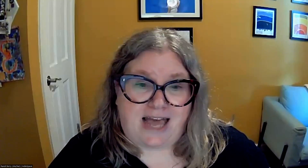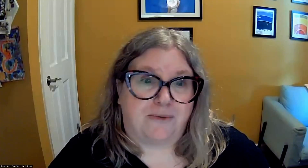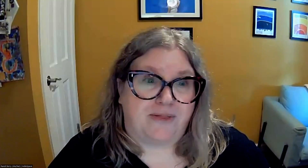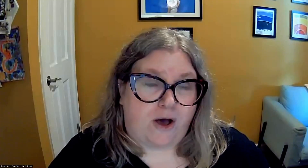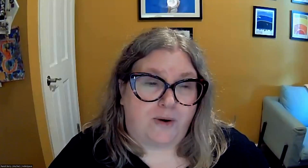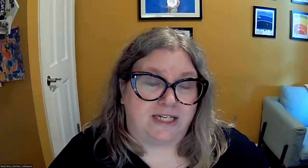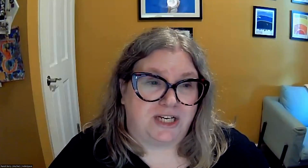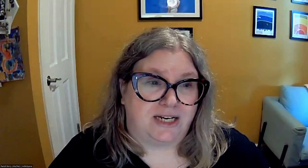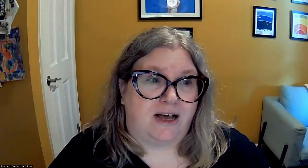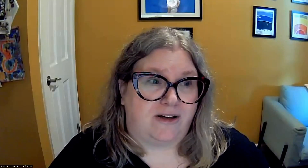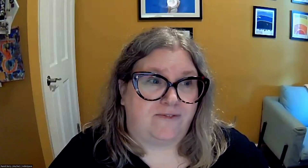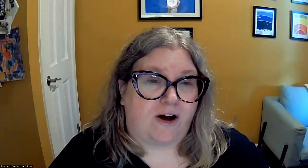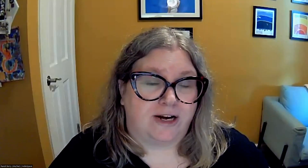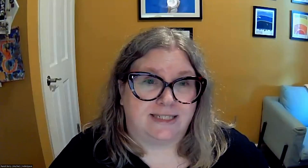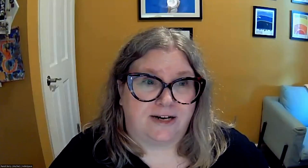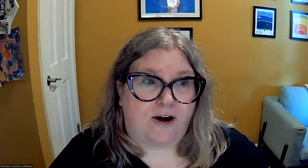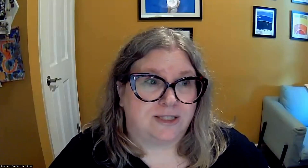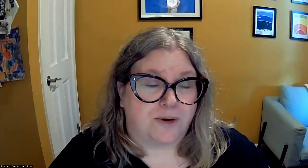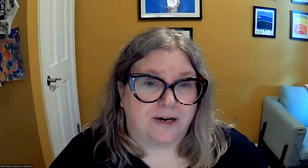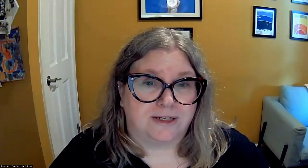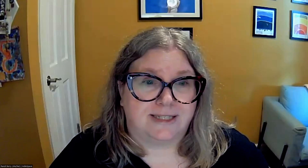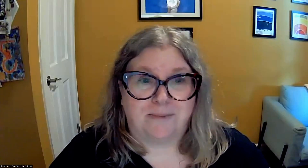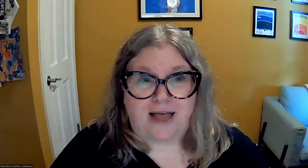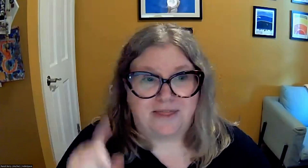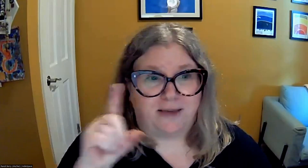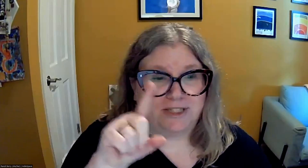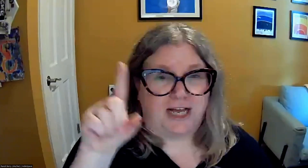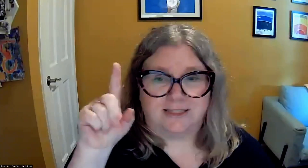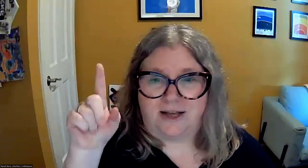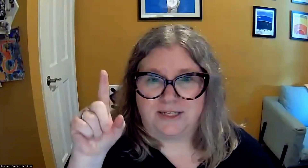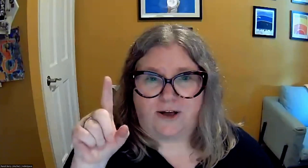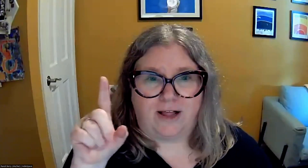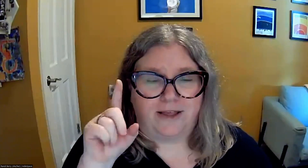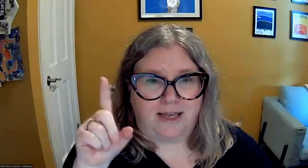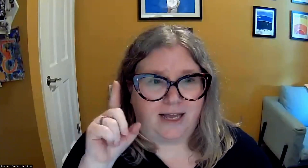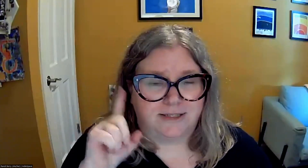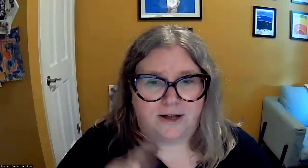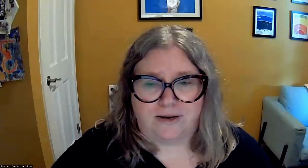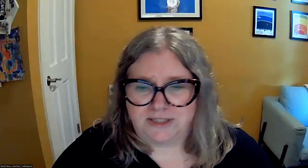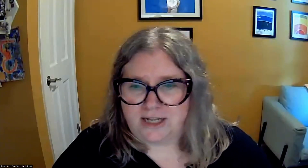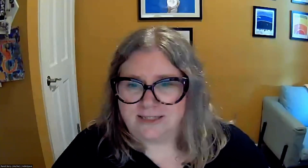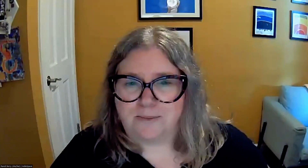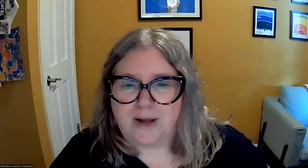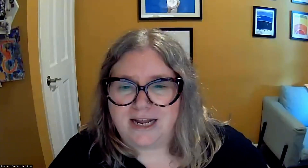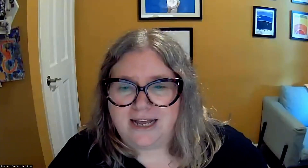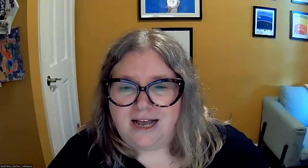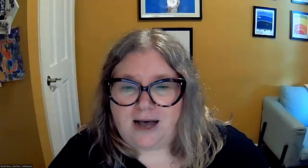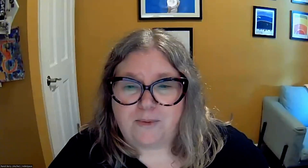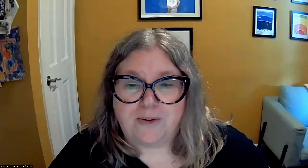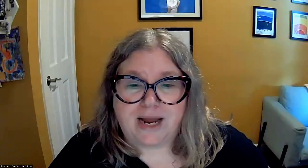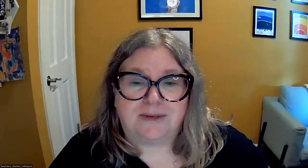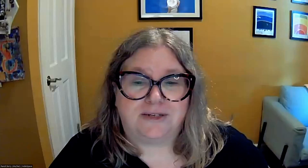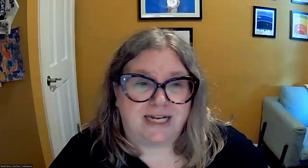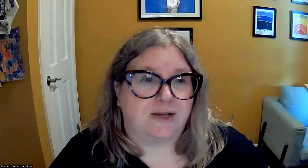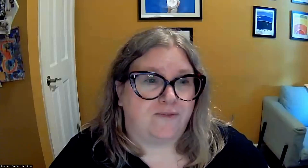then together with a coalition of artists and arts workers, I think Michelle is on this call. I think I saw Michelle at some point.